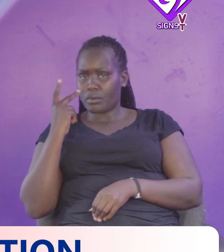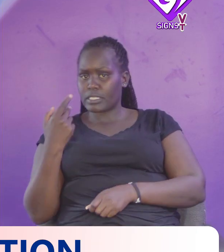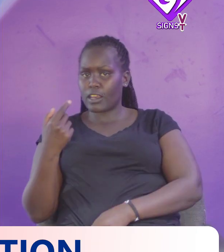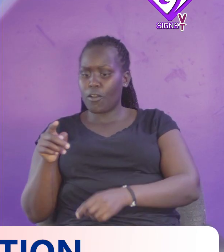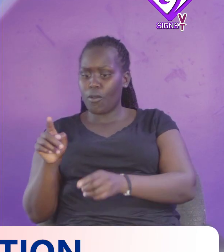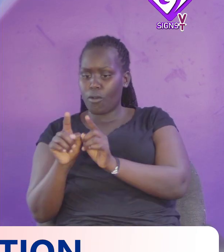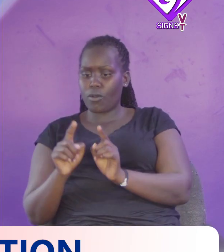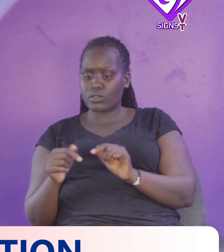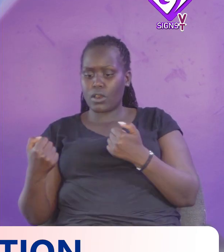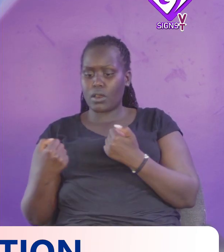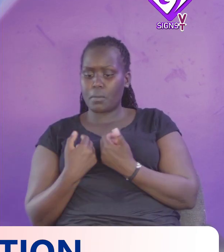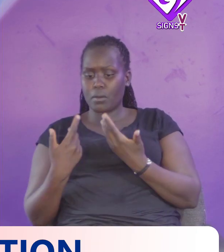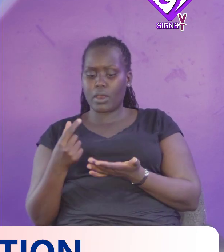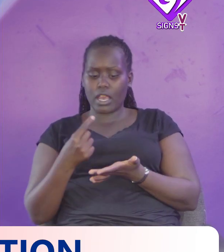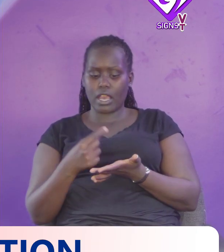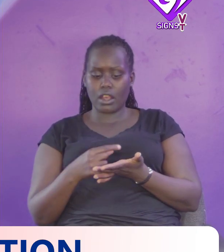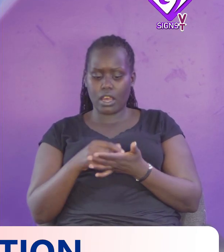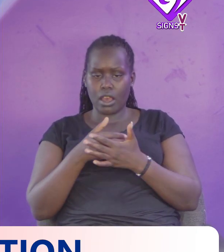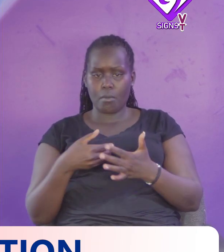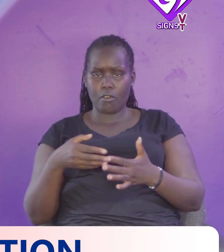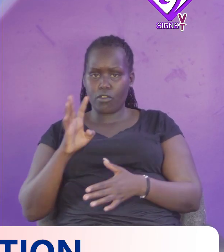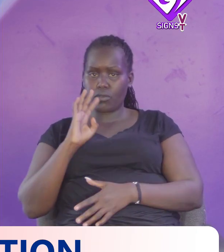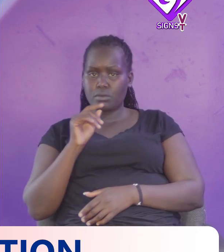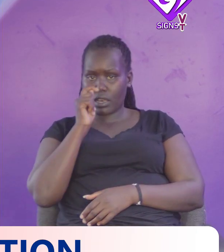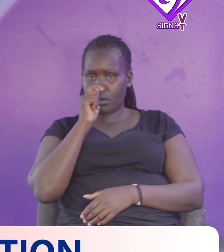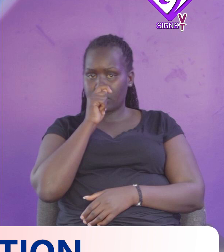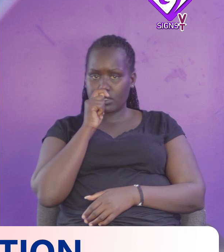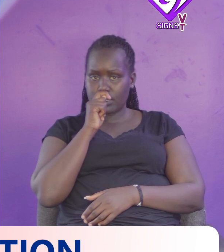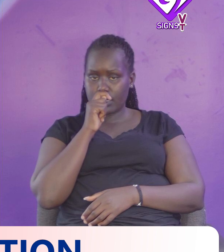in Uganda before even we talk about Tanzania?